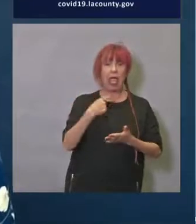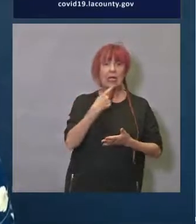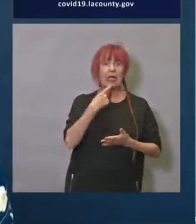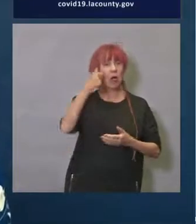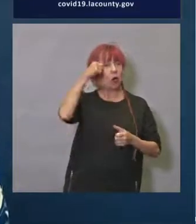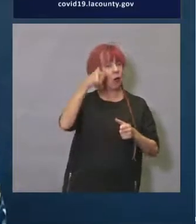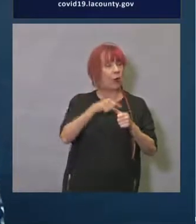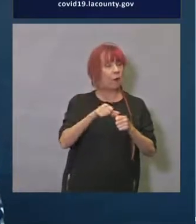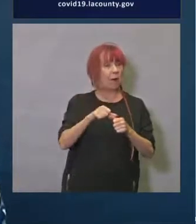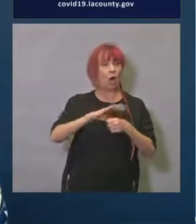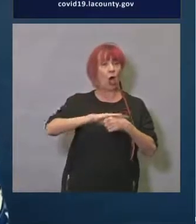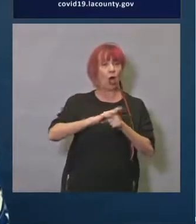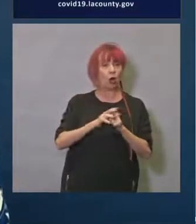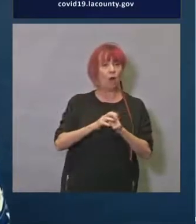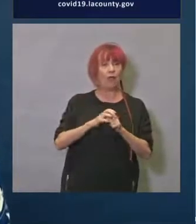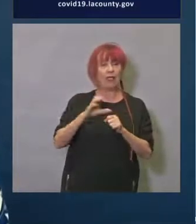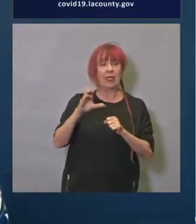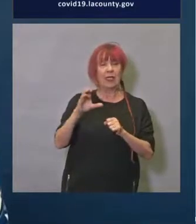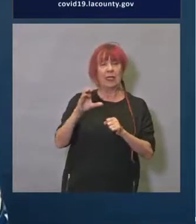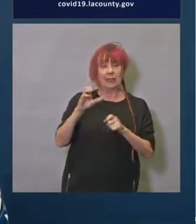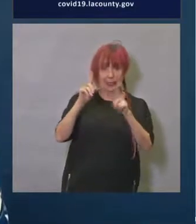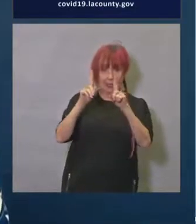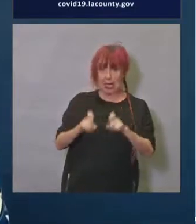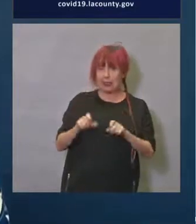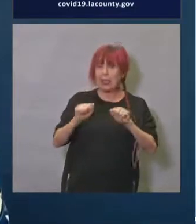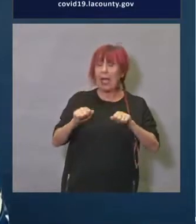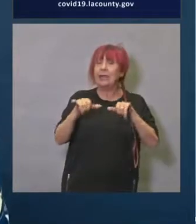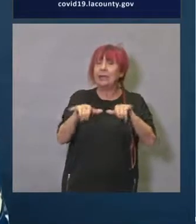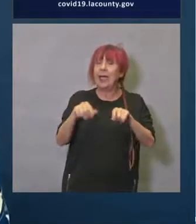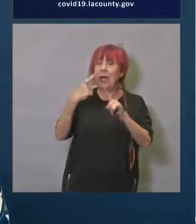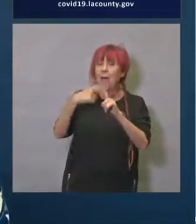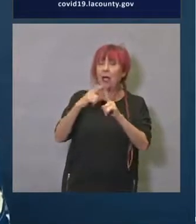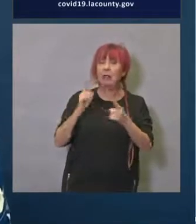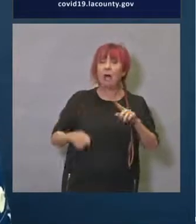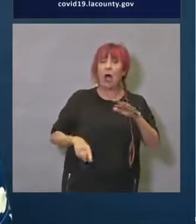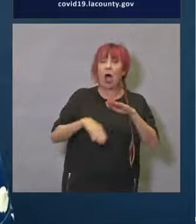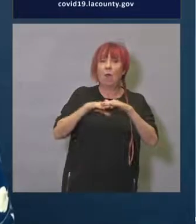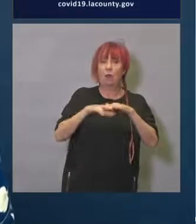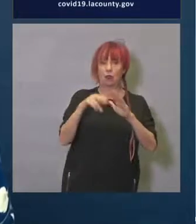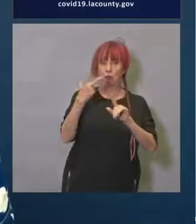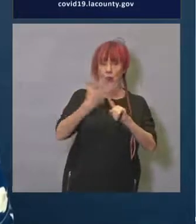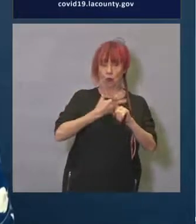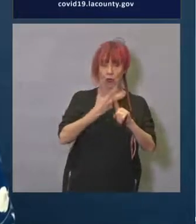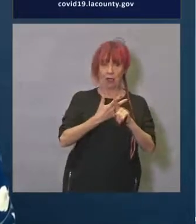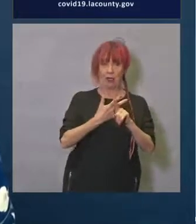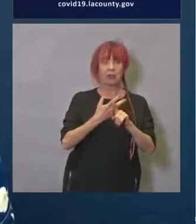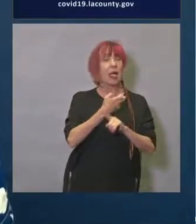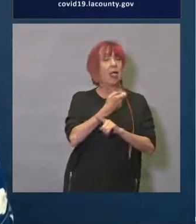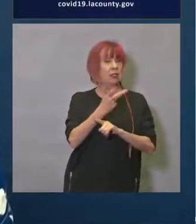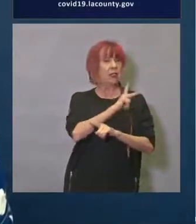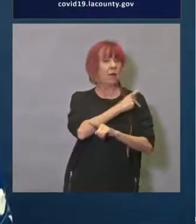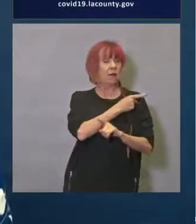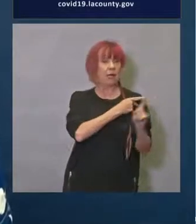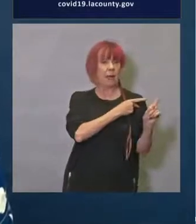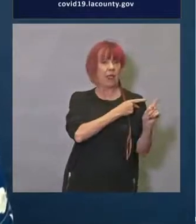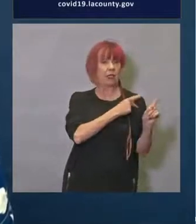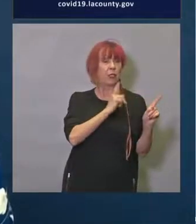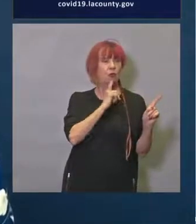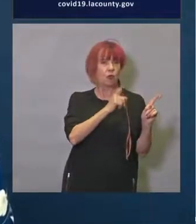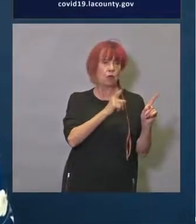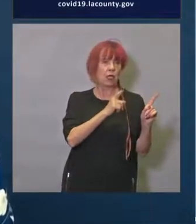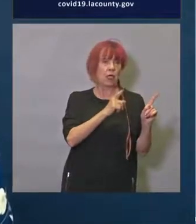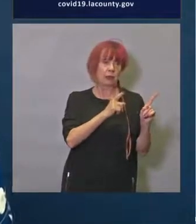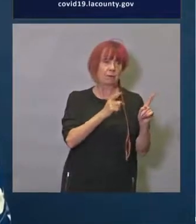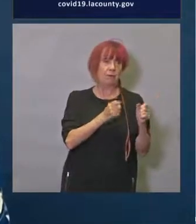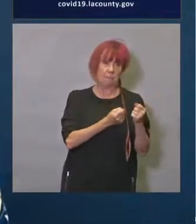that a COVID-19 PCR test can stay positive for up to 3 months. So some of the patients, really actually a rather